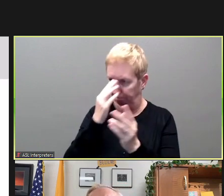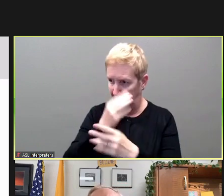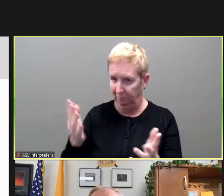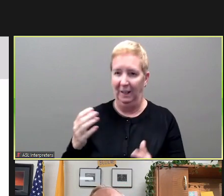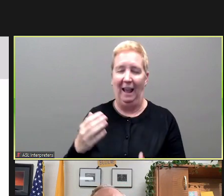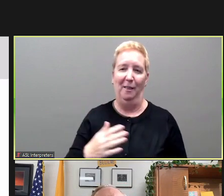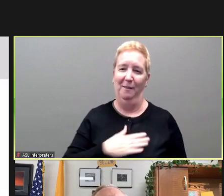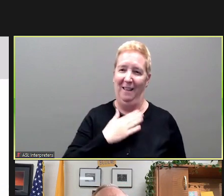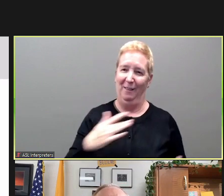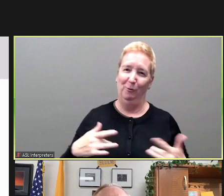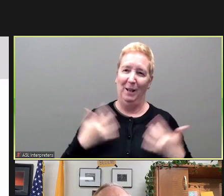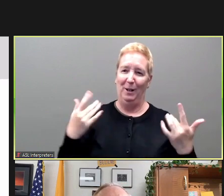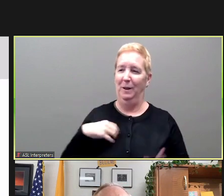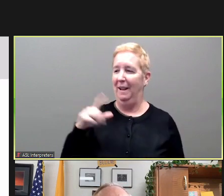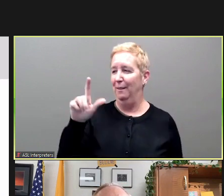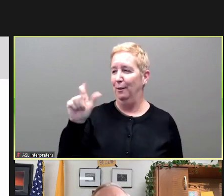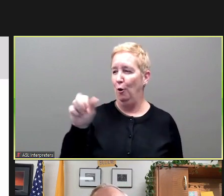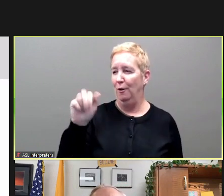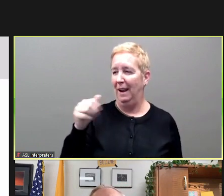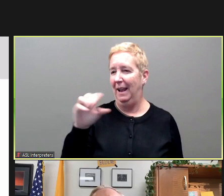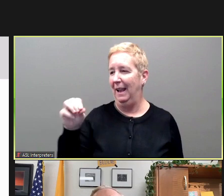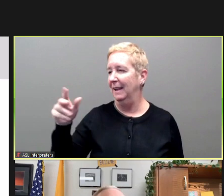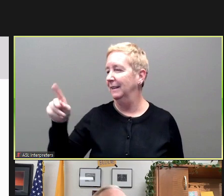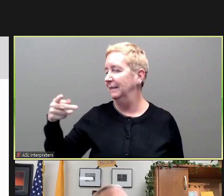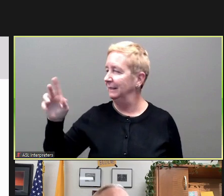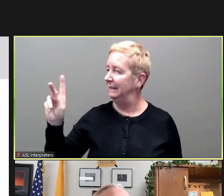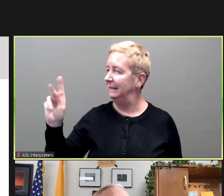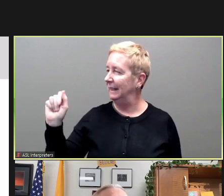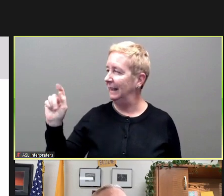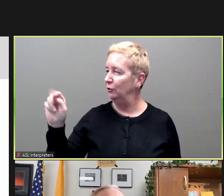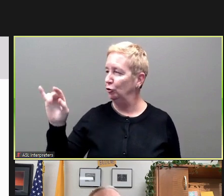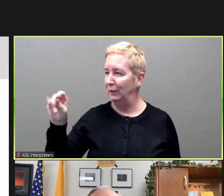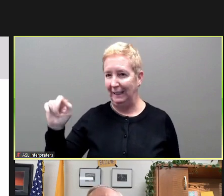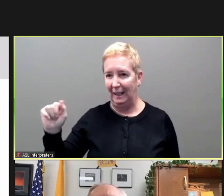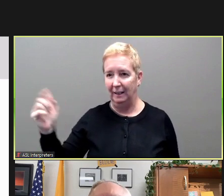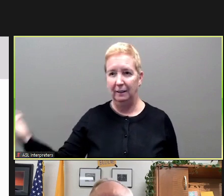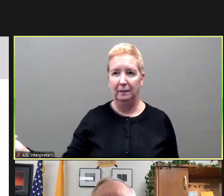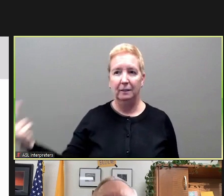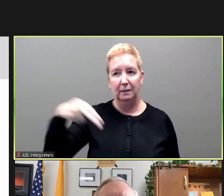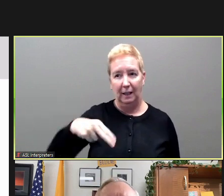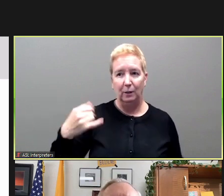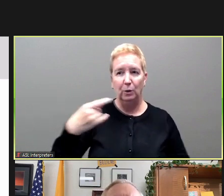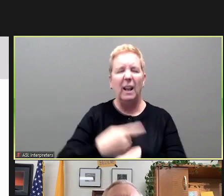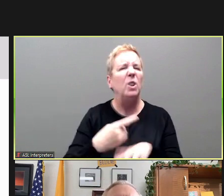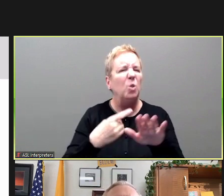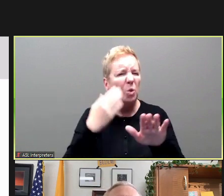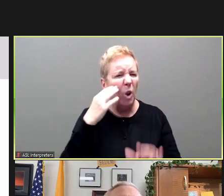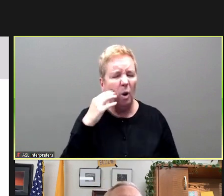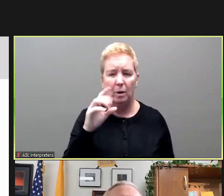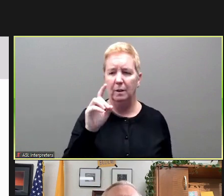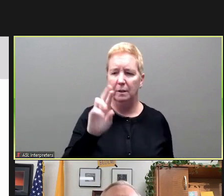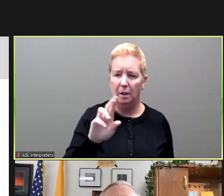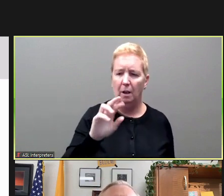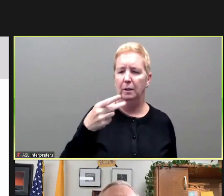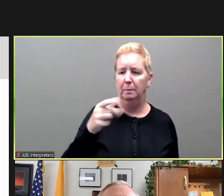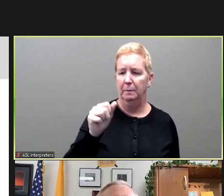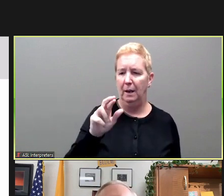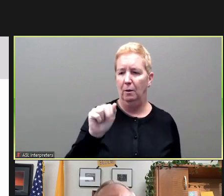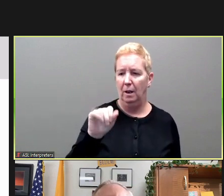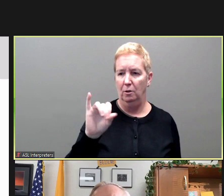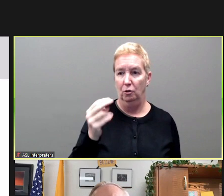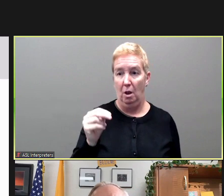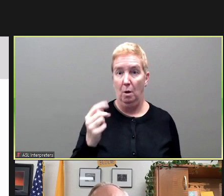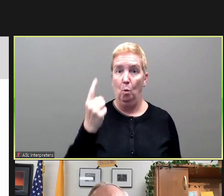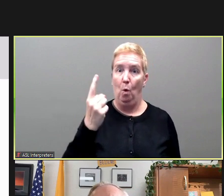Laura and Katrina here today. I think you all know that Dr. Perron was our real one